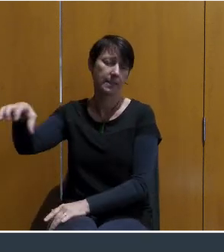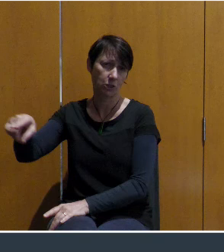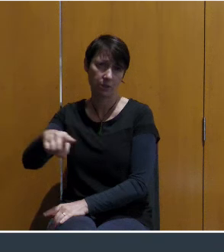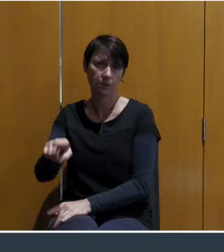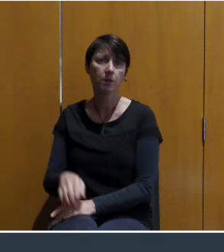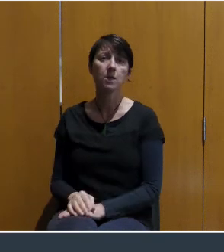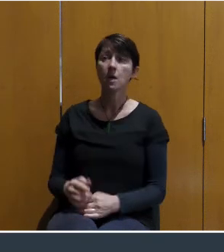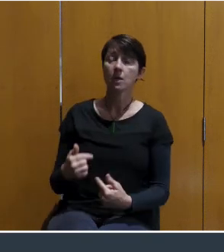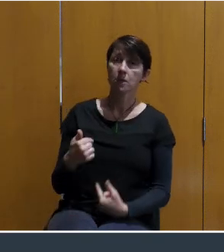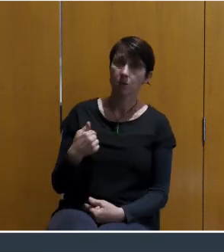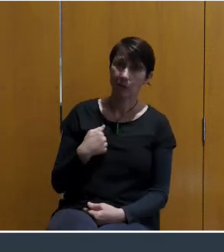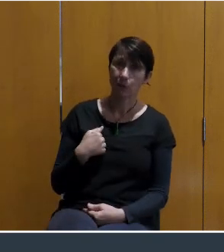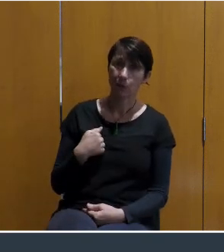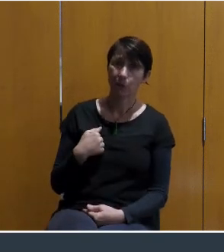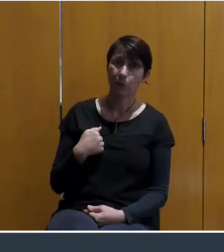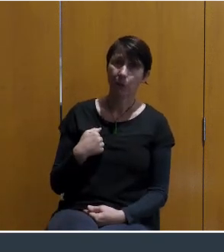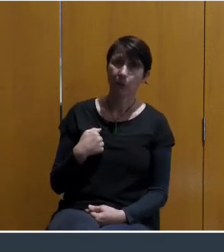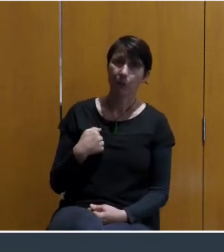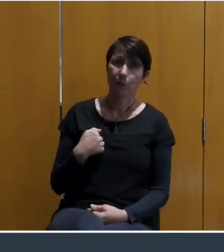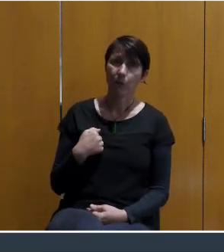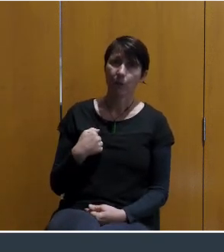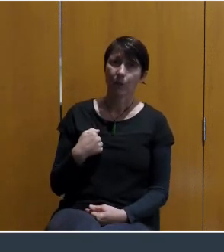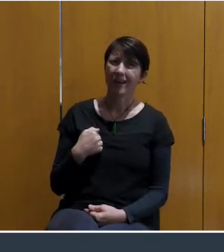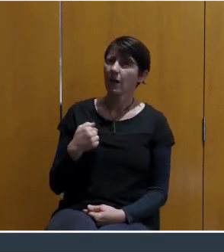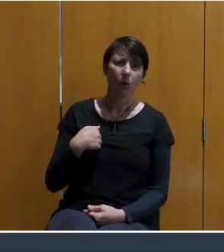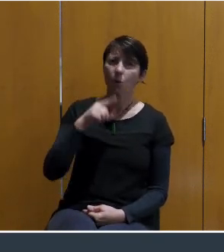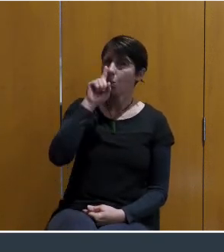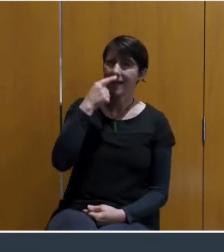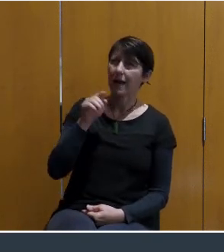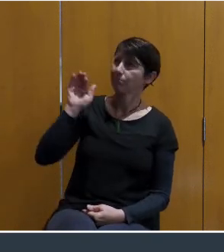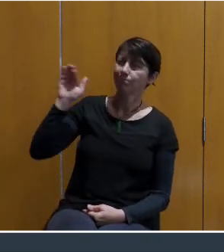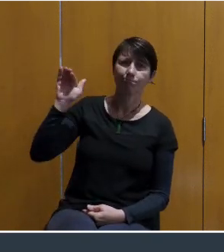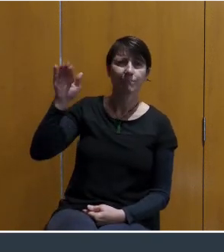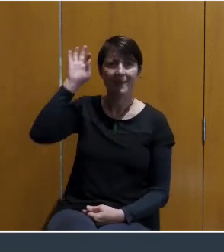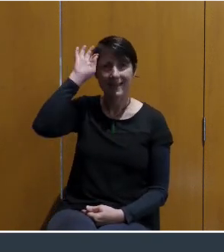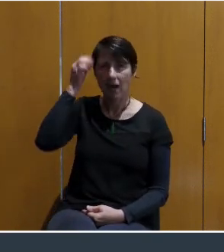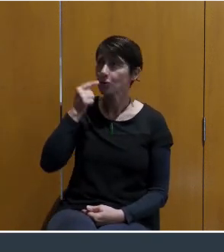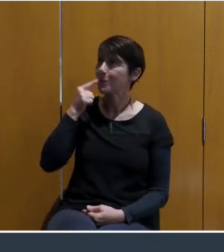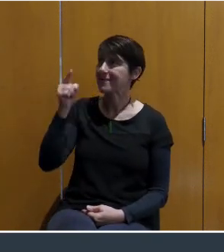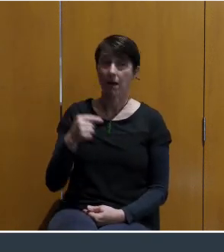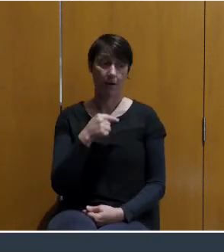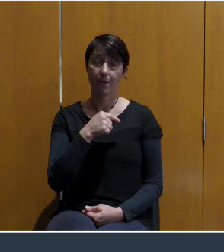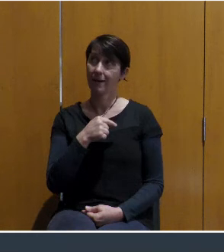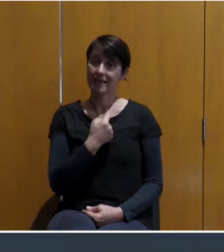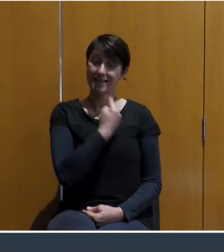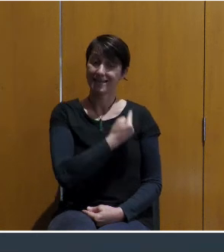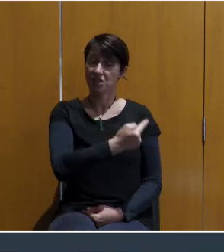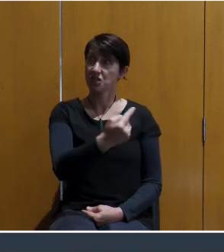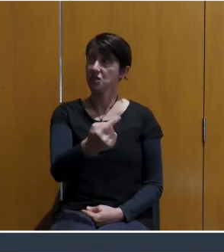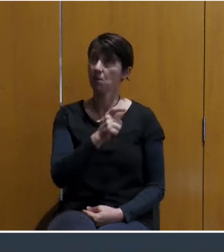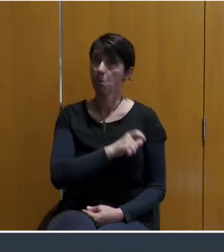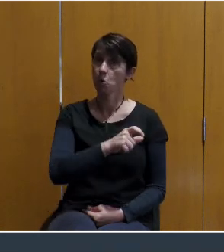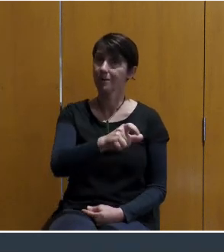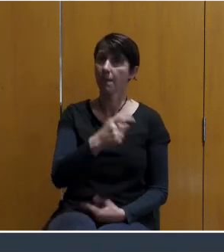notifying council with each individual person fostering because it's often quite a quick process, and that would add quite a lot of administrative